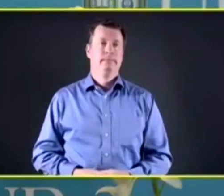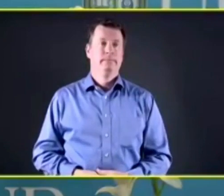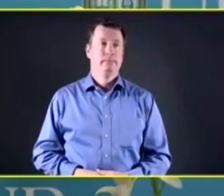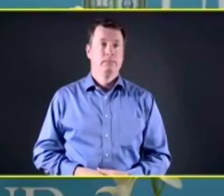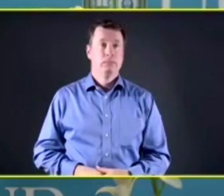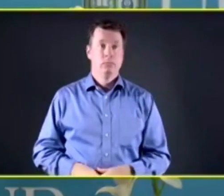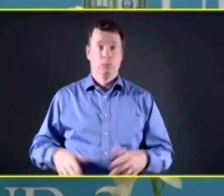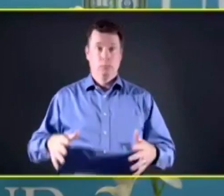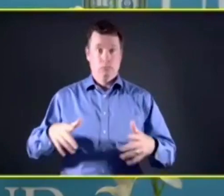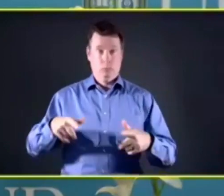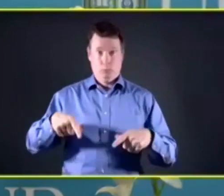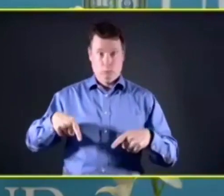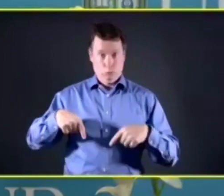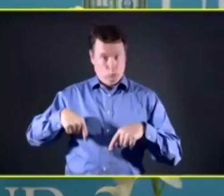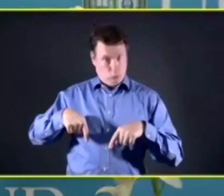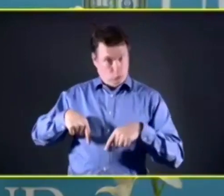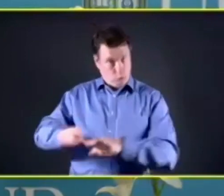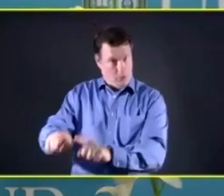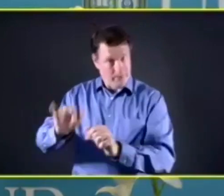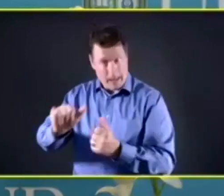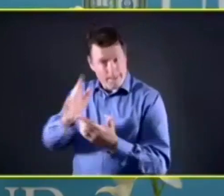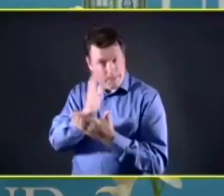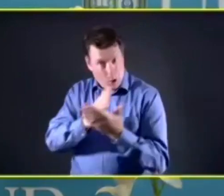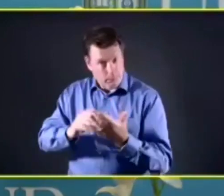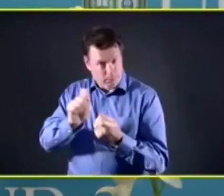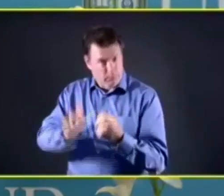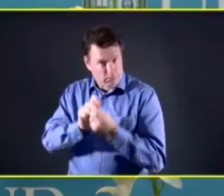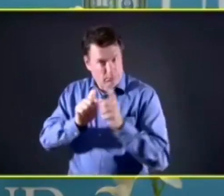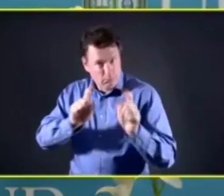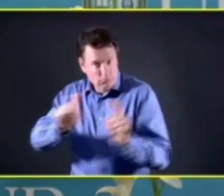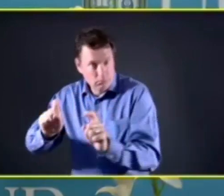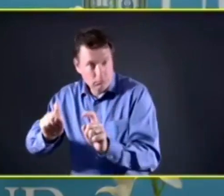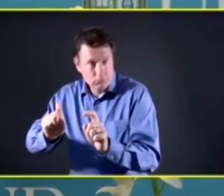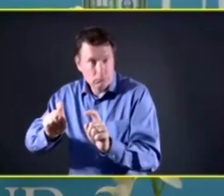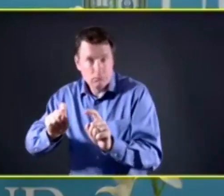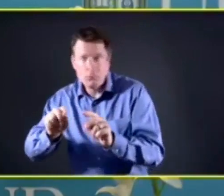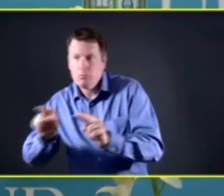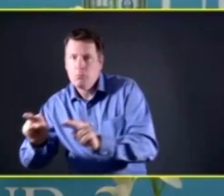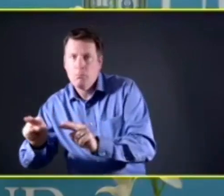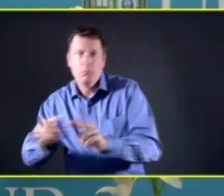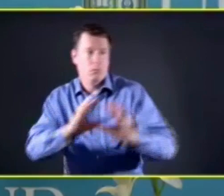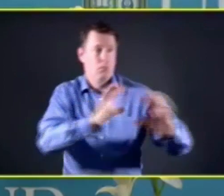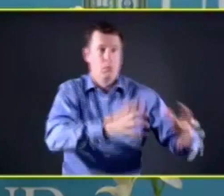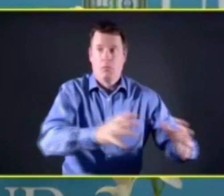you're watching both for side effects as well as beneficial effects. And